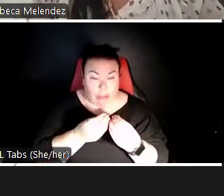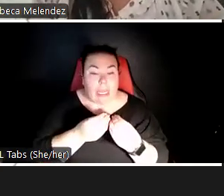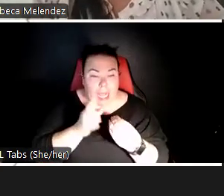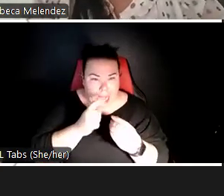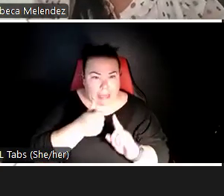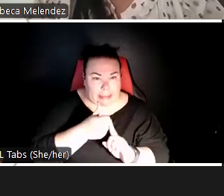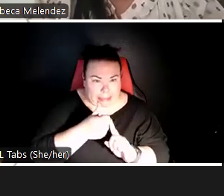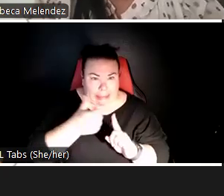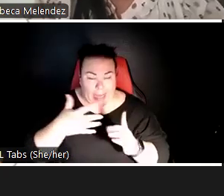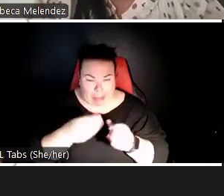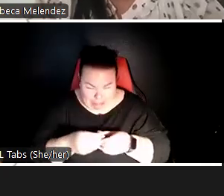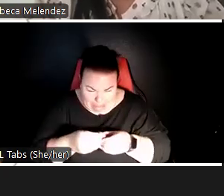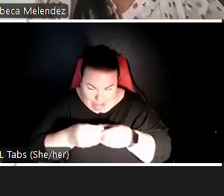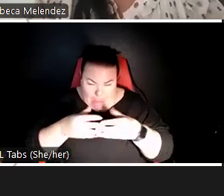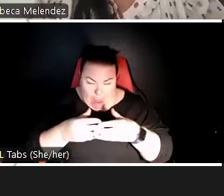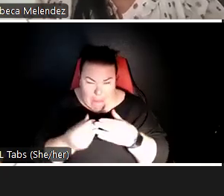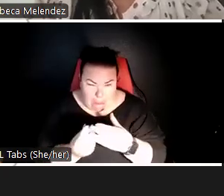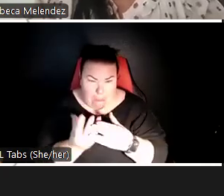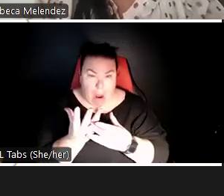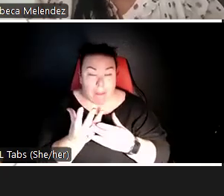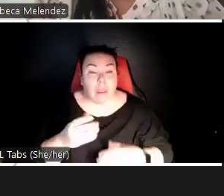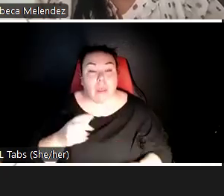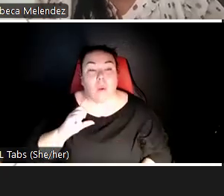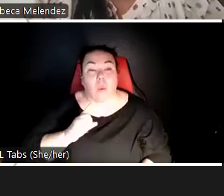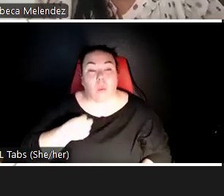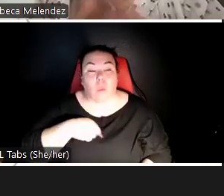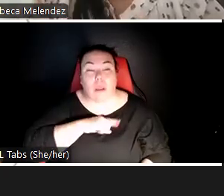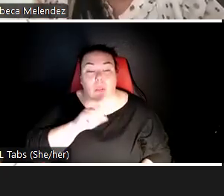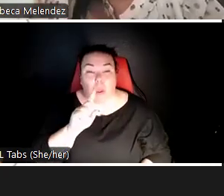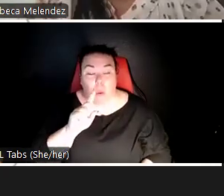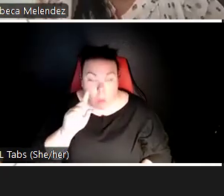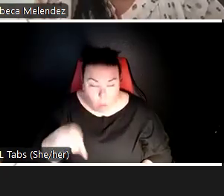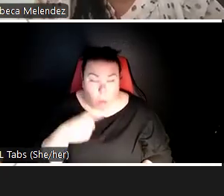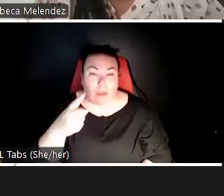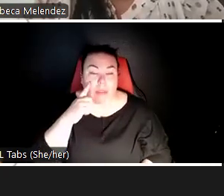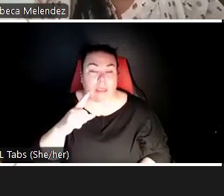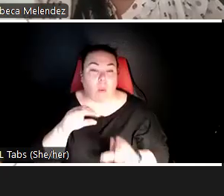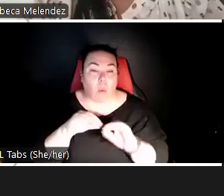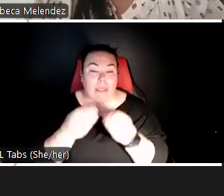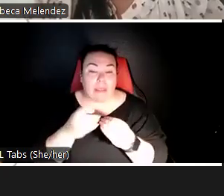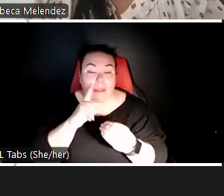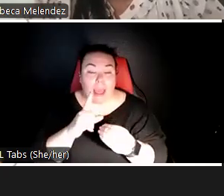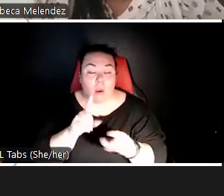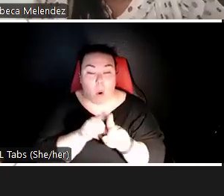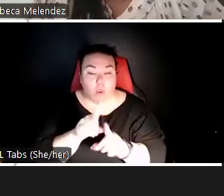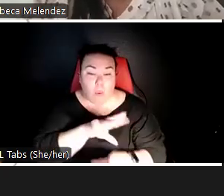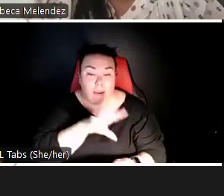it is the only shelter that sits on a county medical or on a government medical campus in the